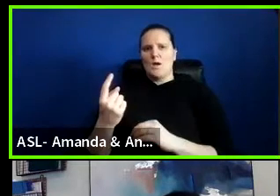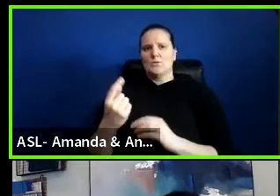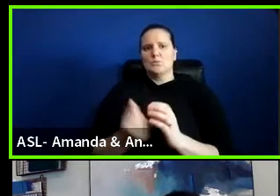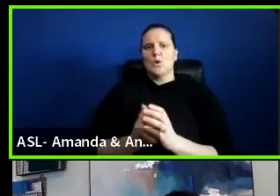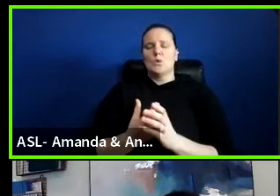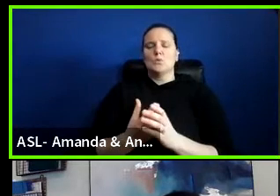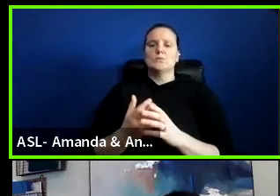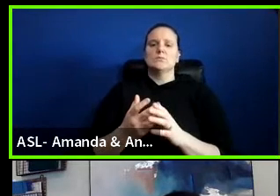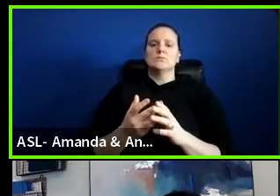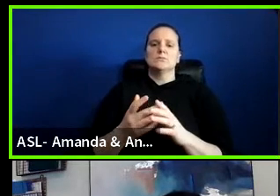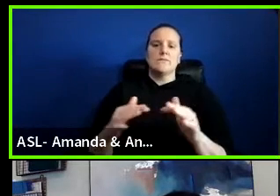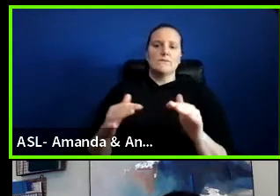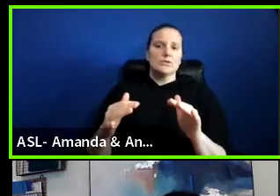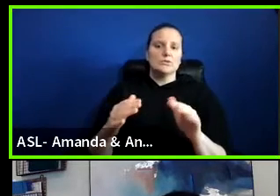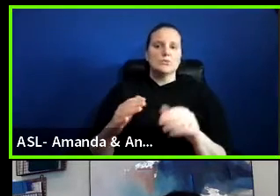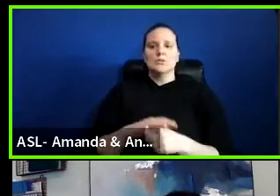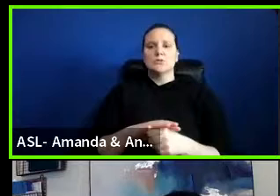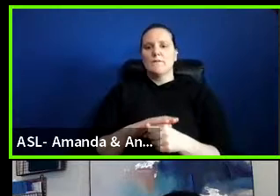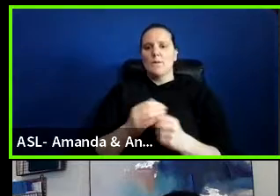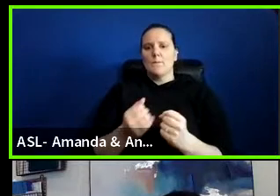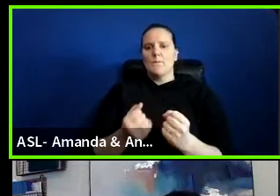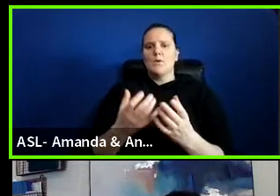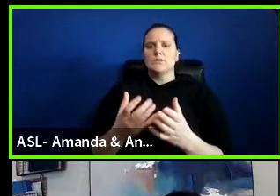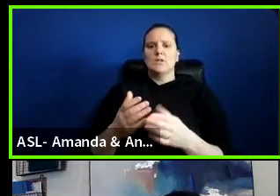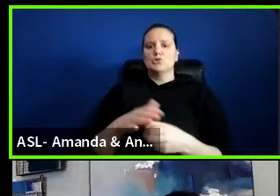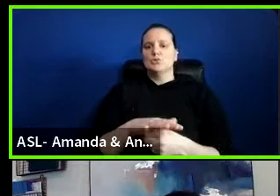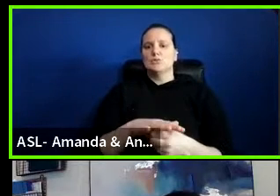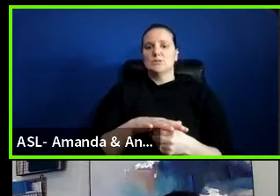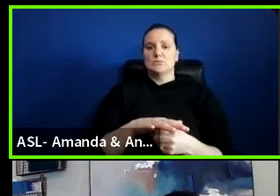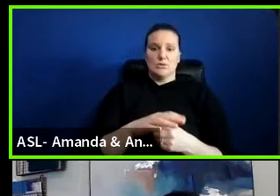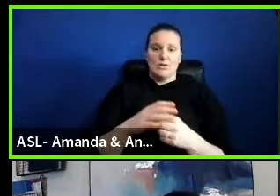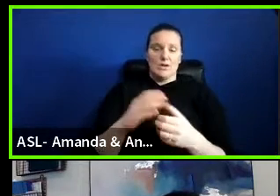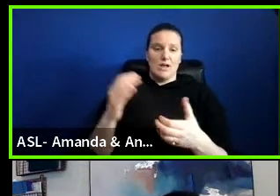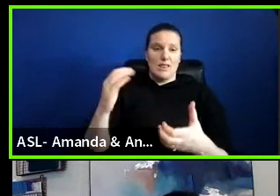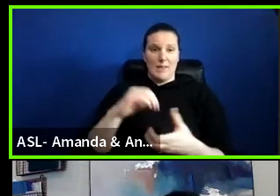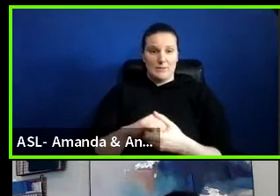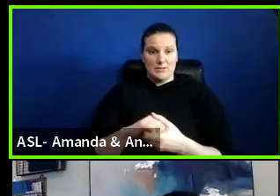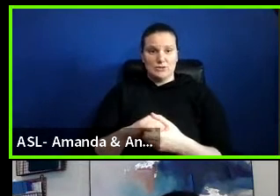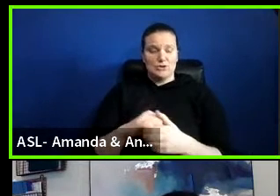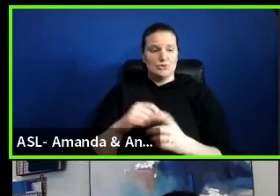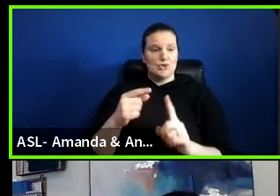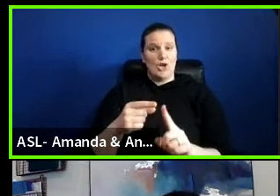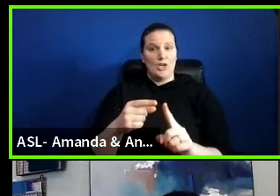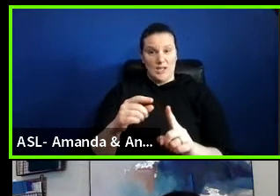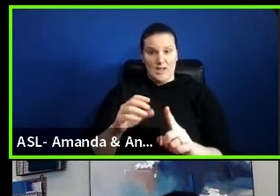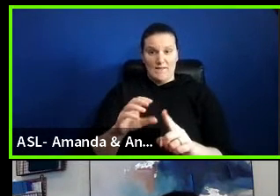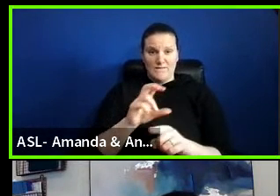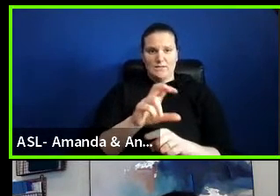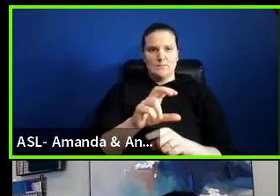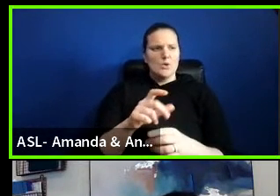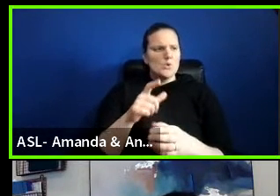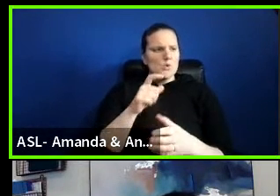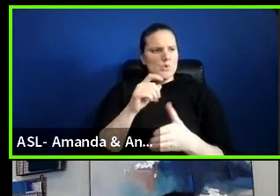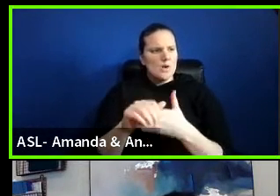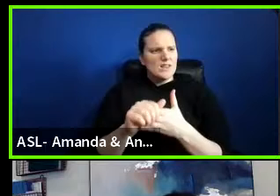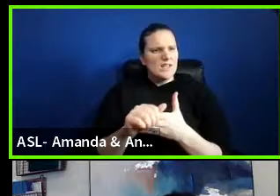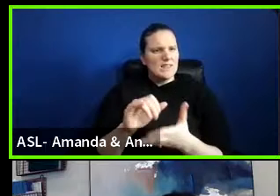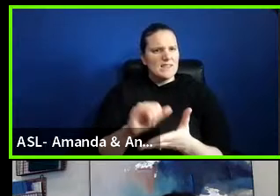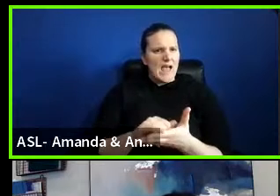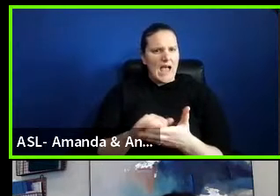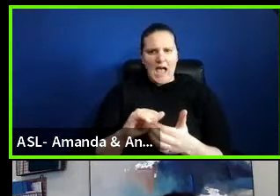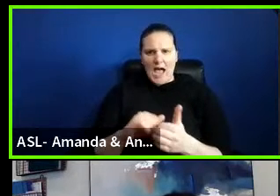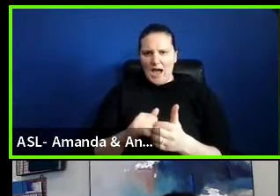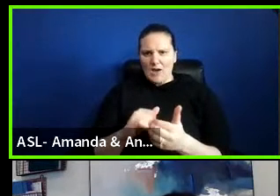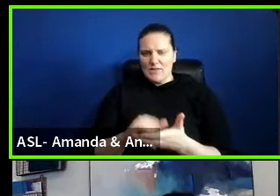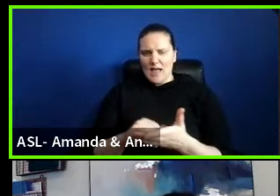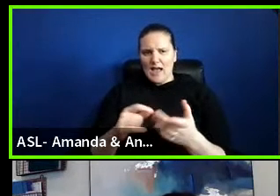regional construction workforce through multi-jurisdictional collaboration, coordination, and targeted investments. So who's going to lead that? How's that going to happen? I